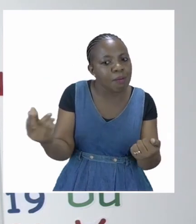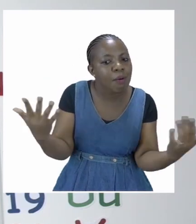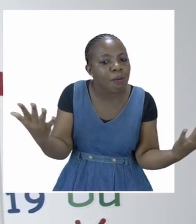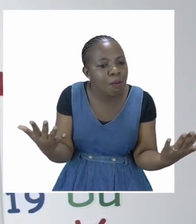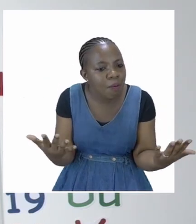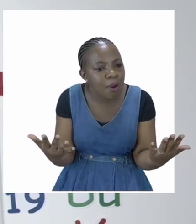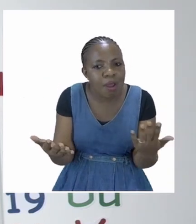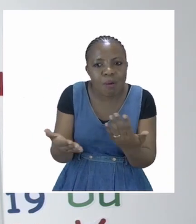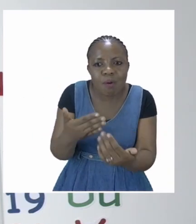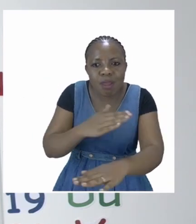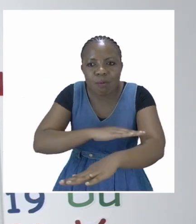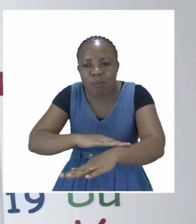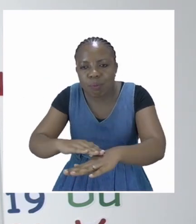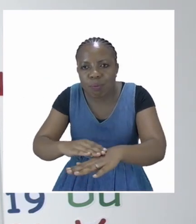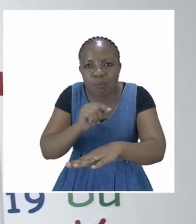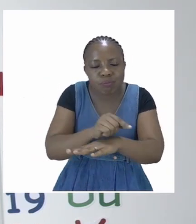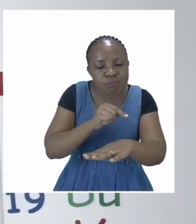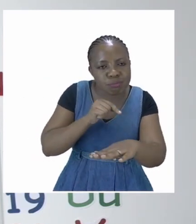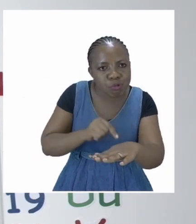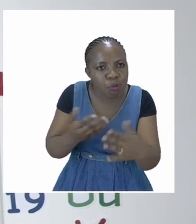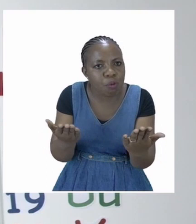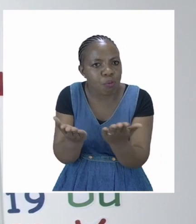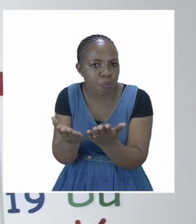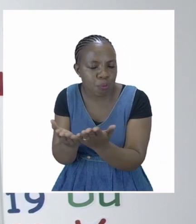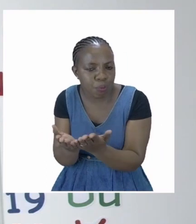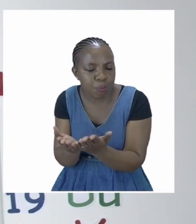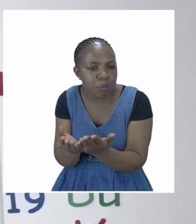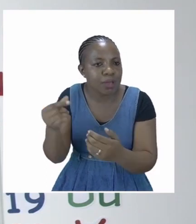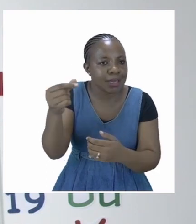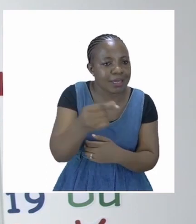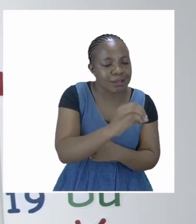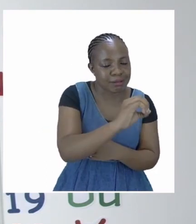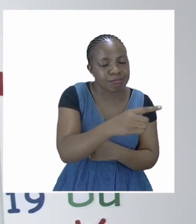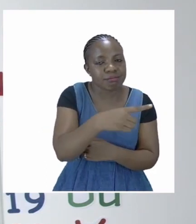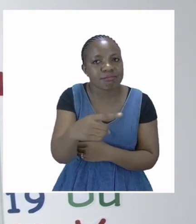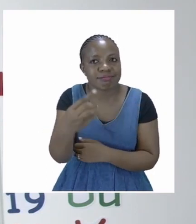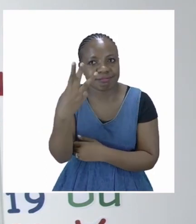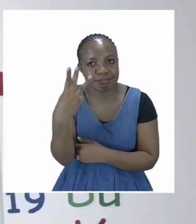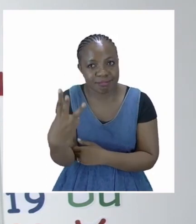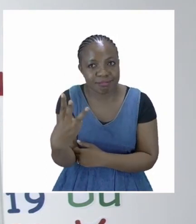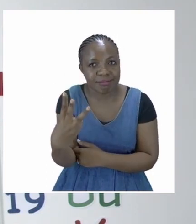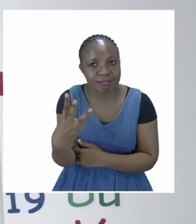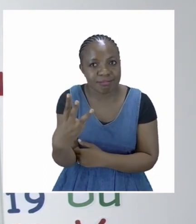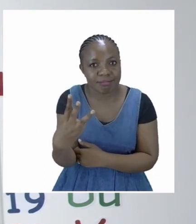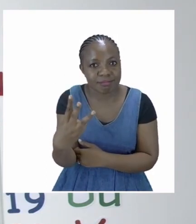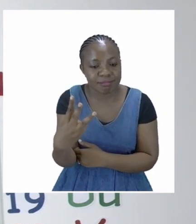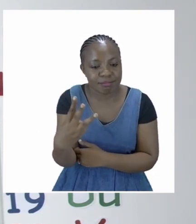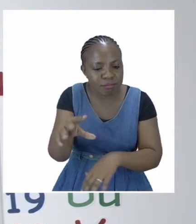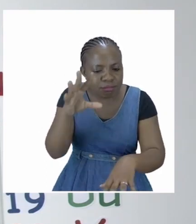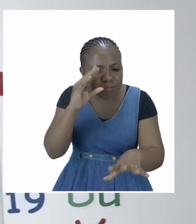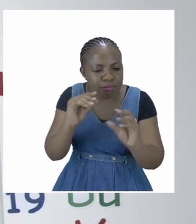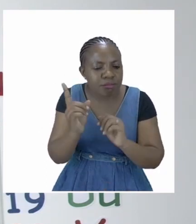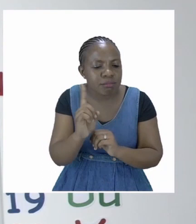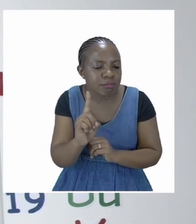to Thursday for pre-primary up until grade 3. The lessons are for listening